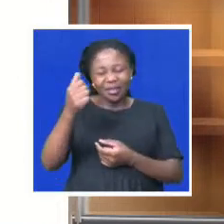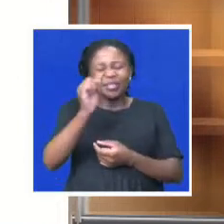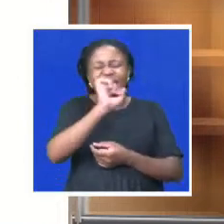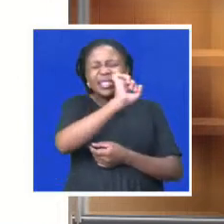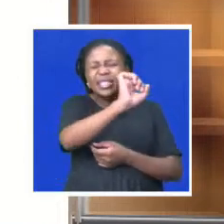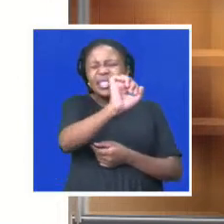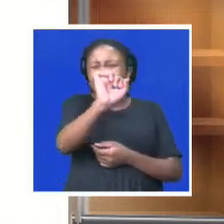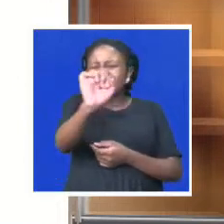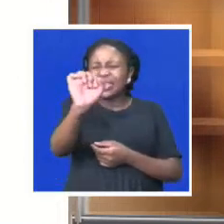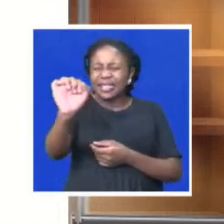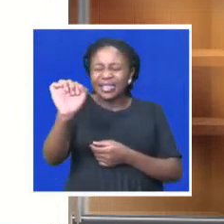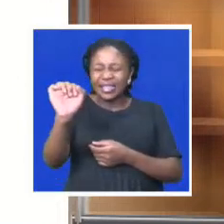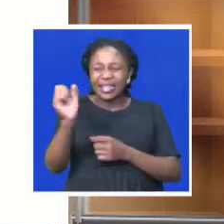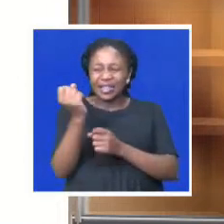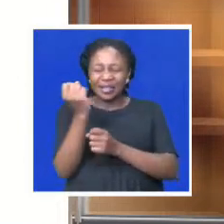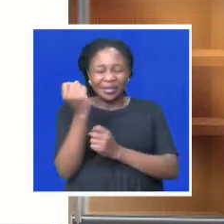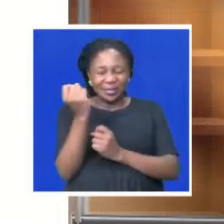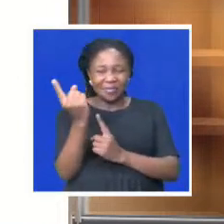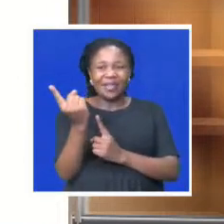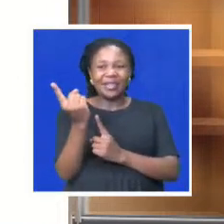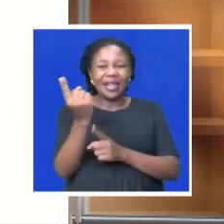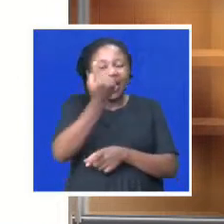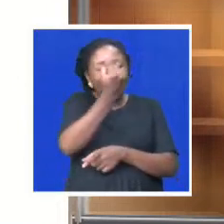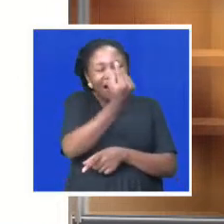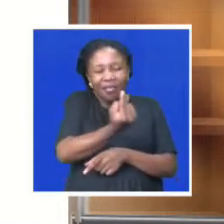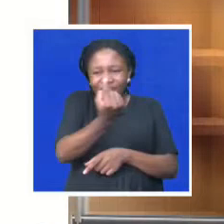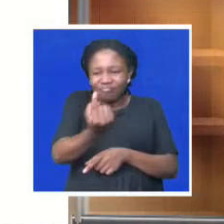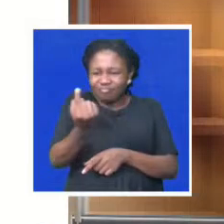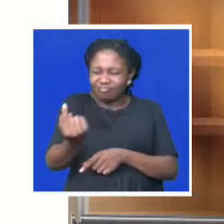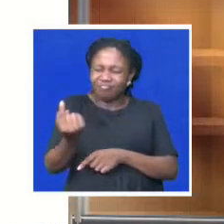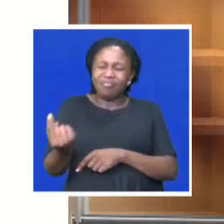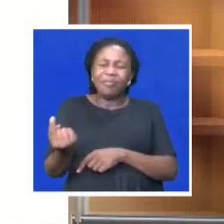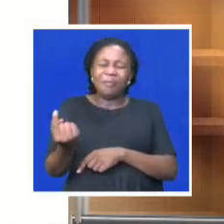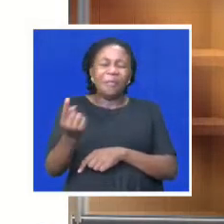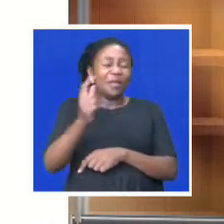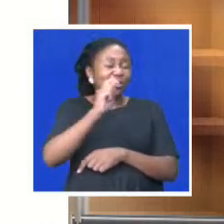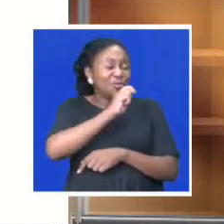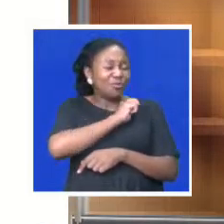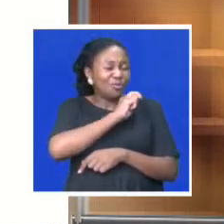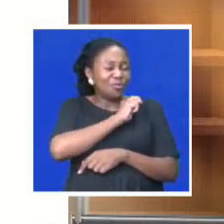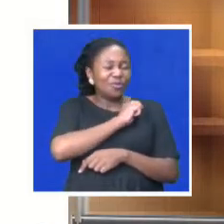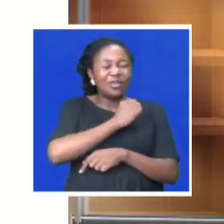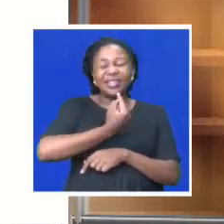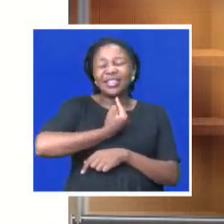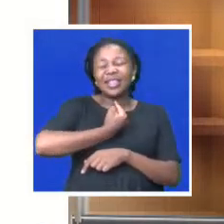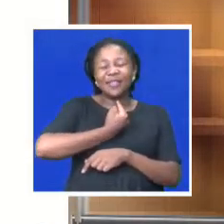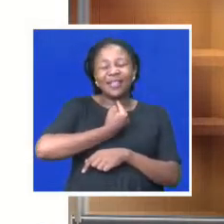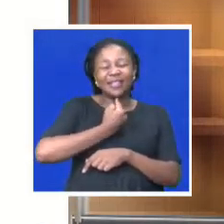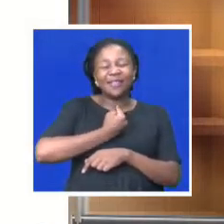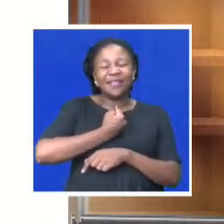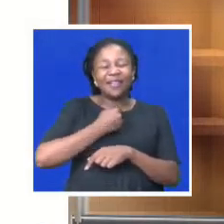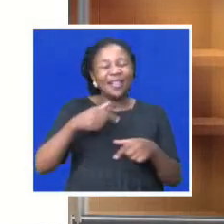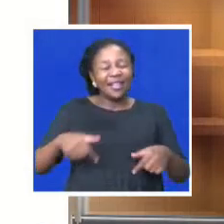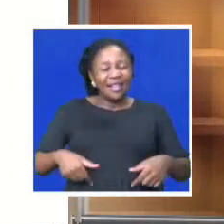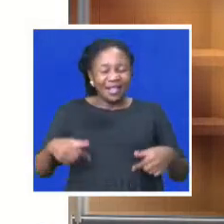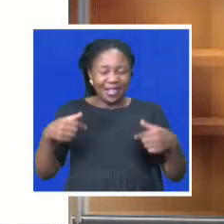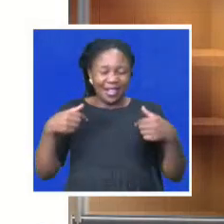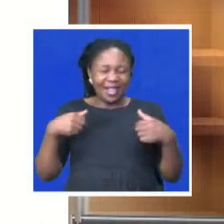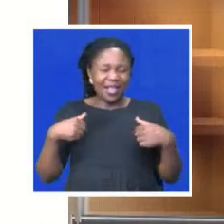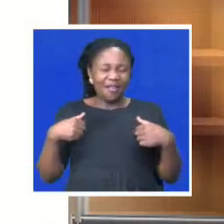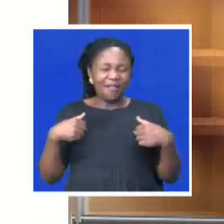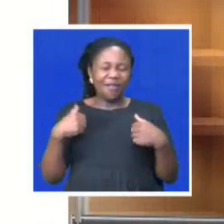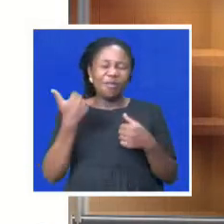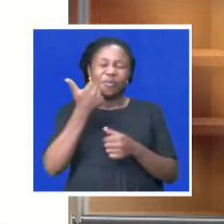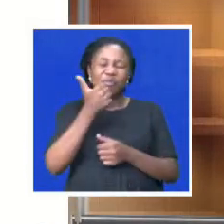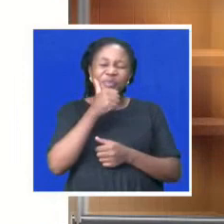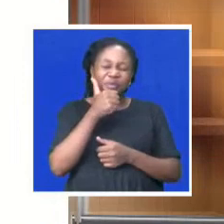unique, and that we are true to who we are. We bring beauty and happiness into our life and the